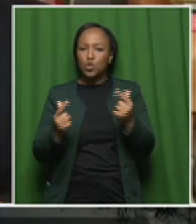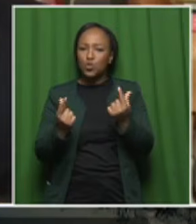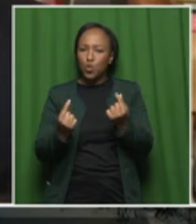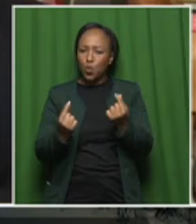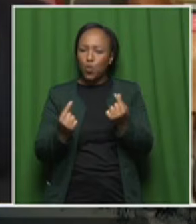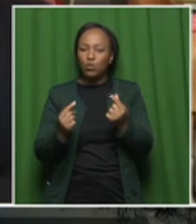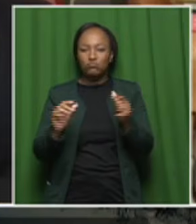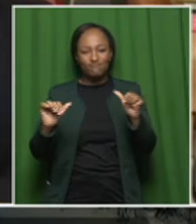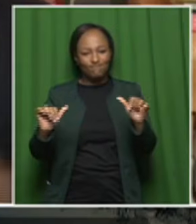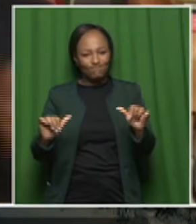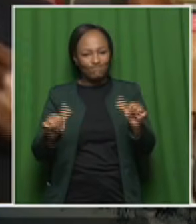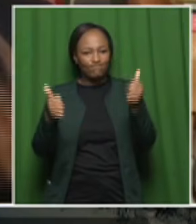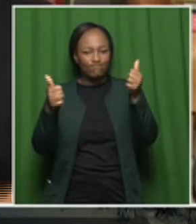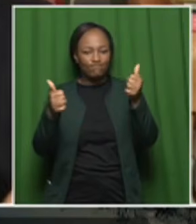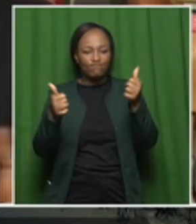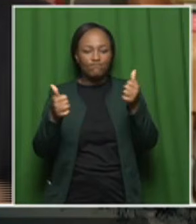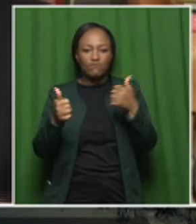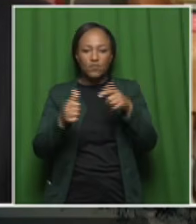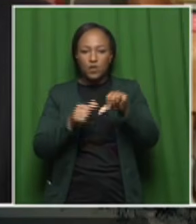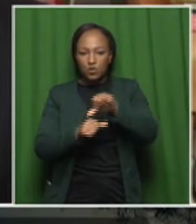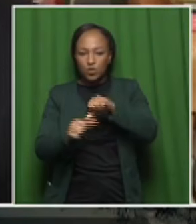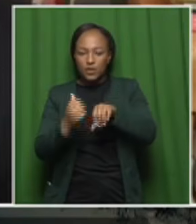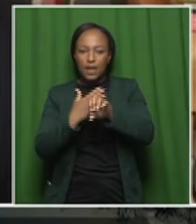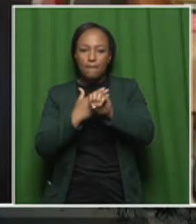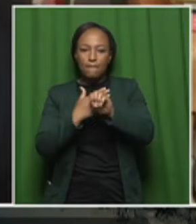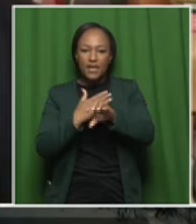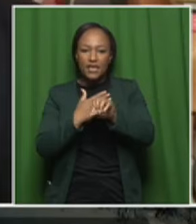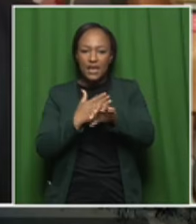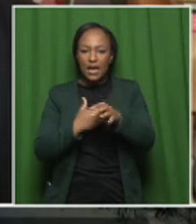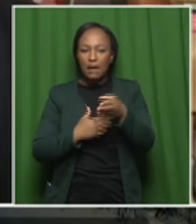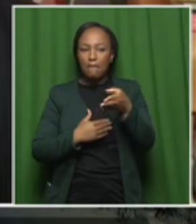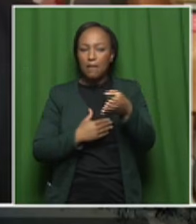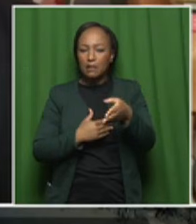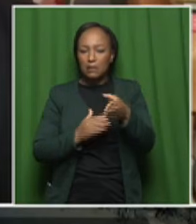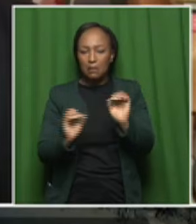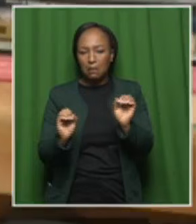I would say social media. I'm present on social media.